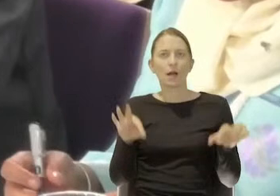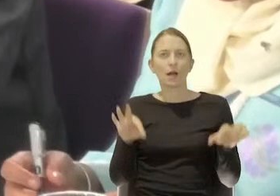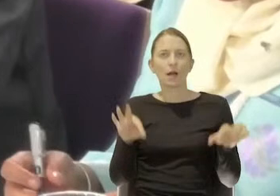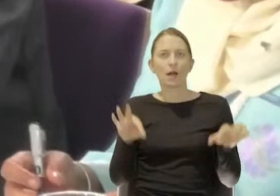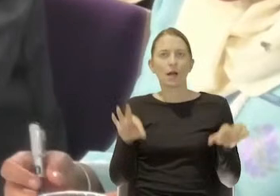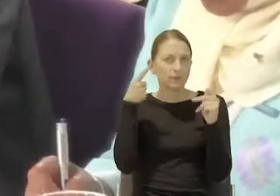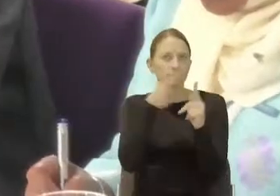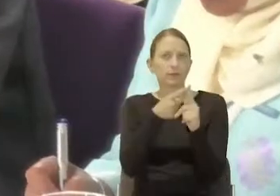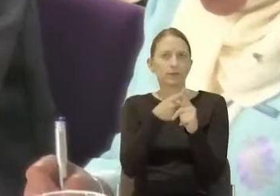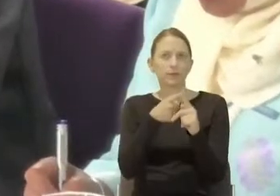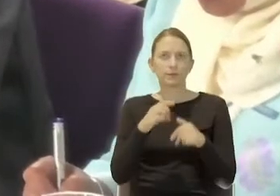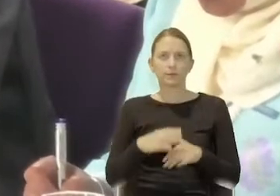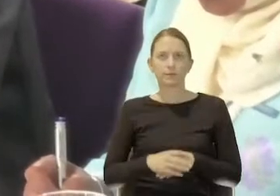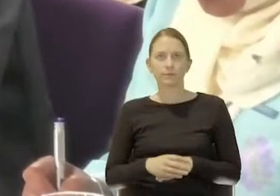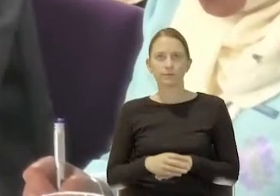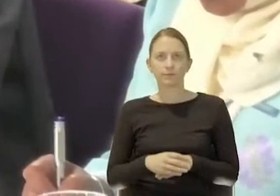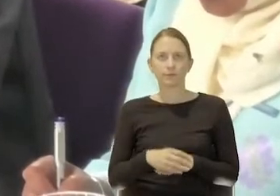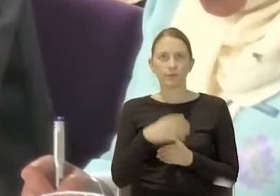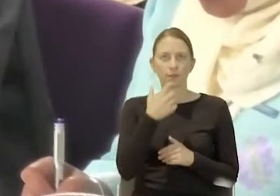on 28 April